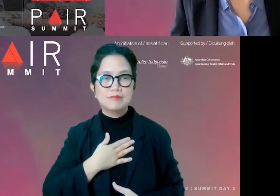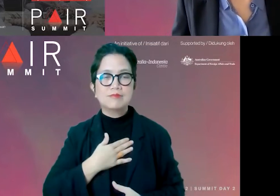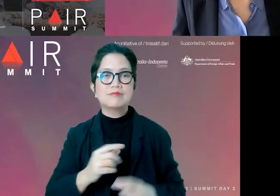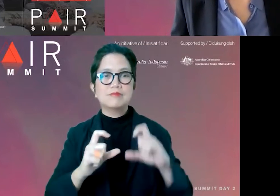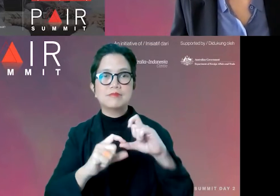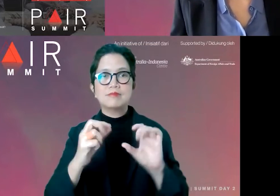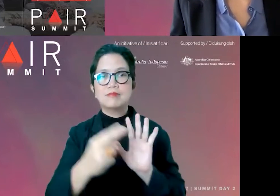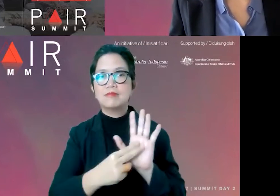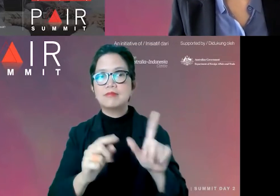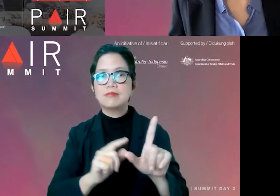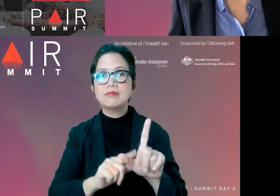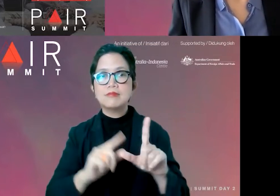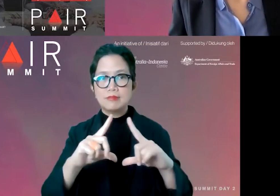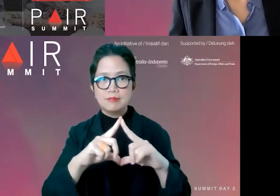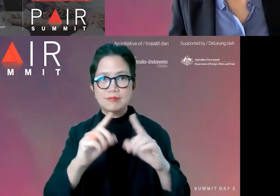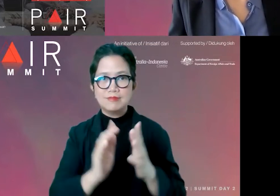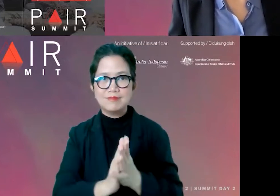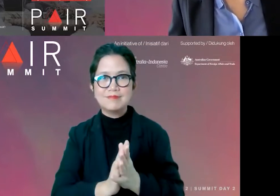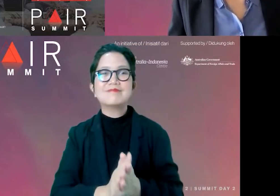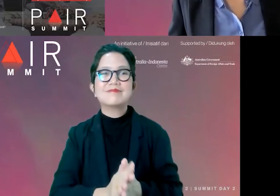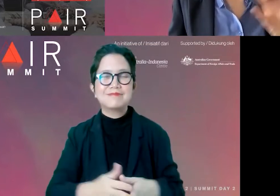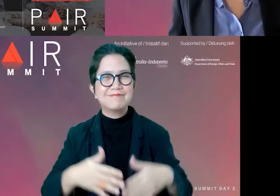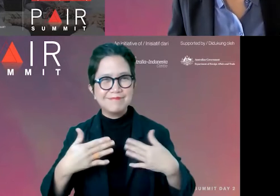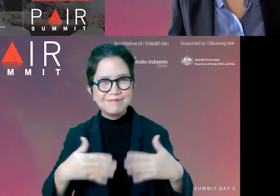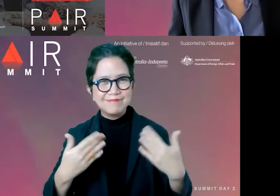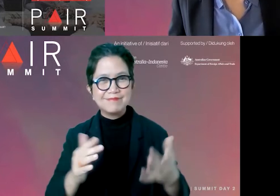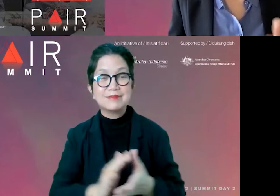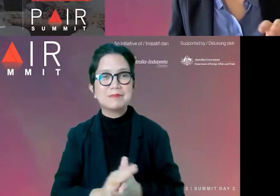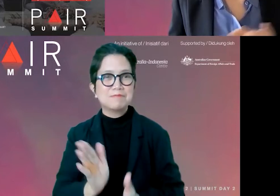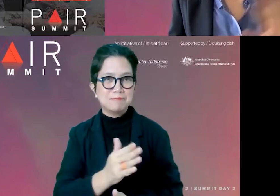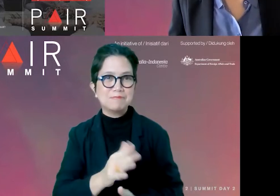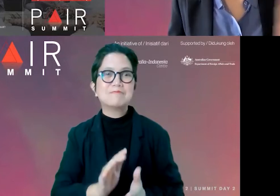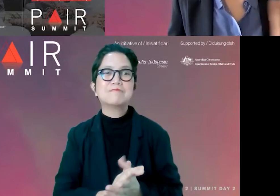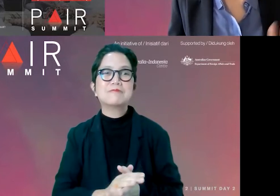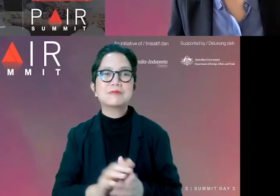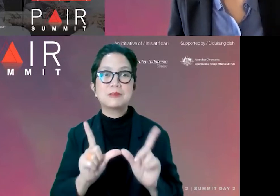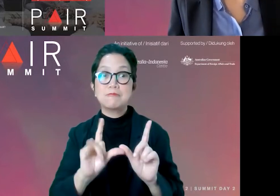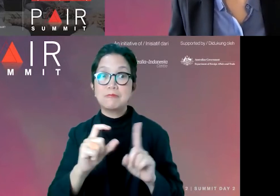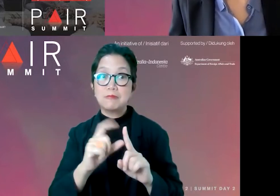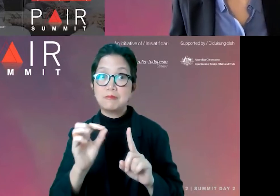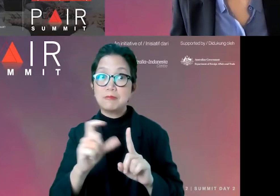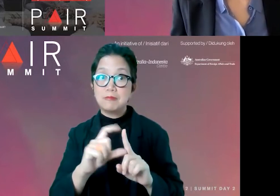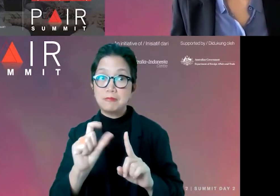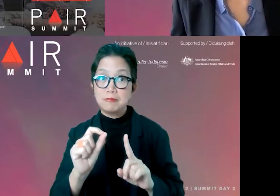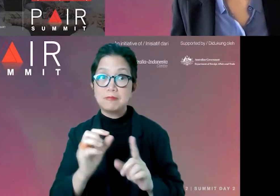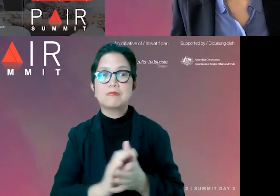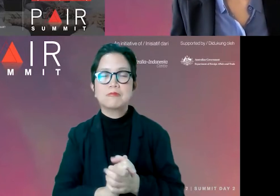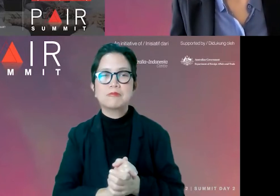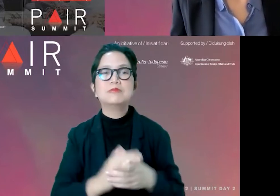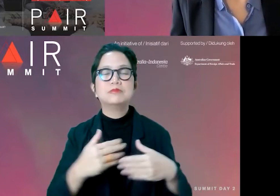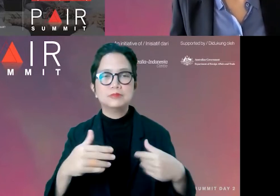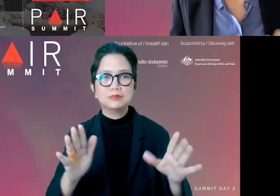us. Earlier, we had Pak Widodo. And if you only want to see the speakers, rather than just every screen that's up in